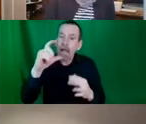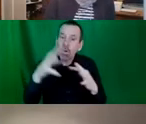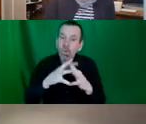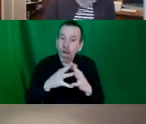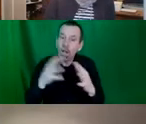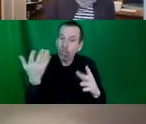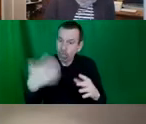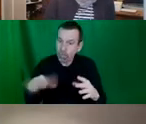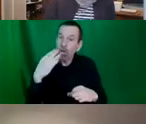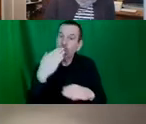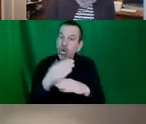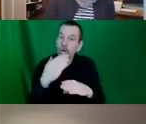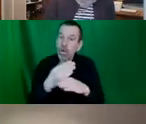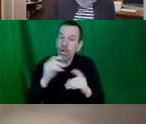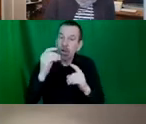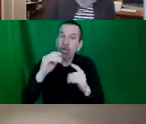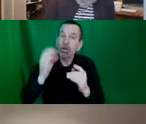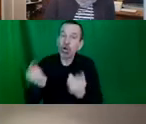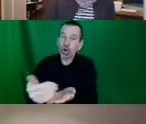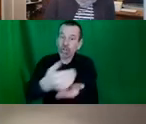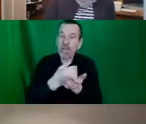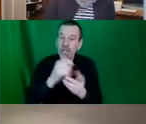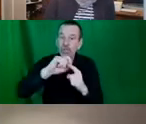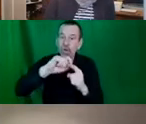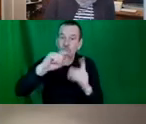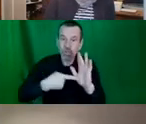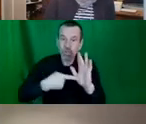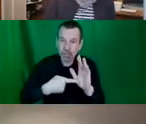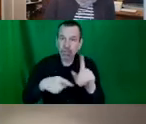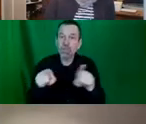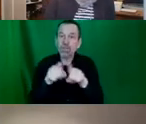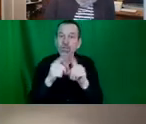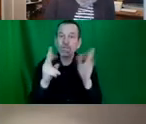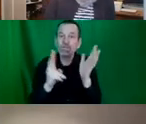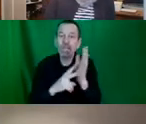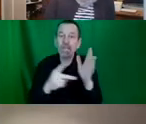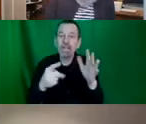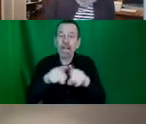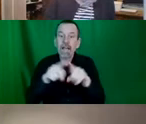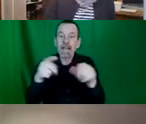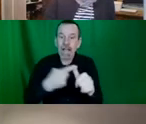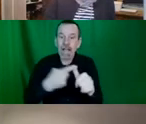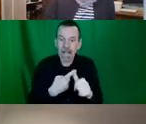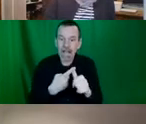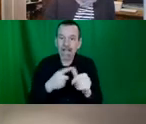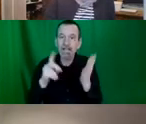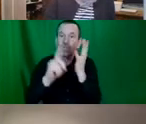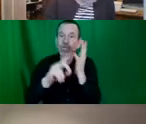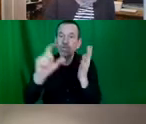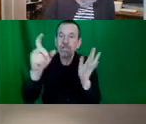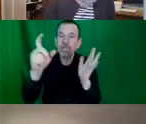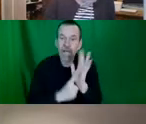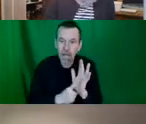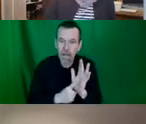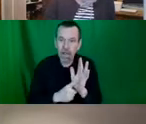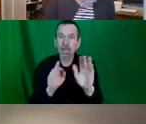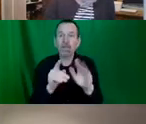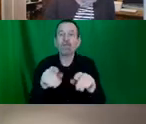projects from various institutions, including the V&A, UCL Special Collections, the London Library, and the